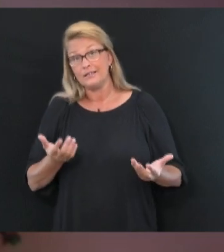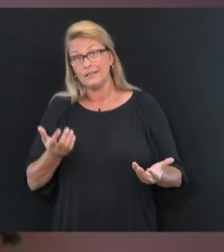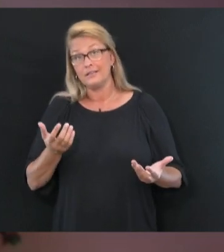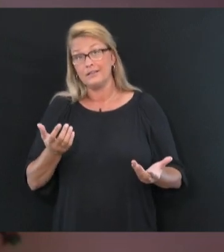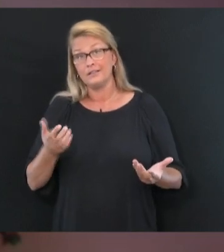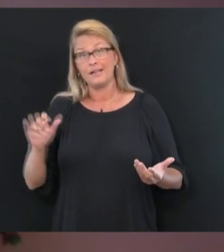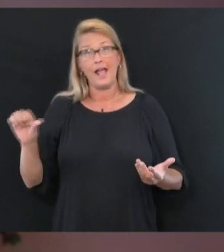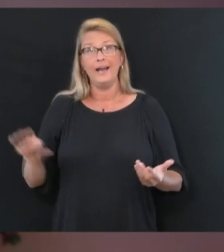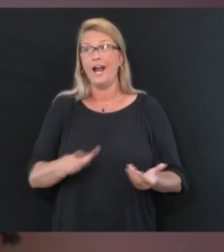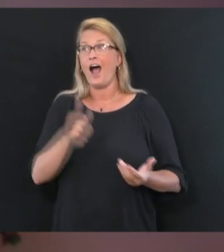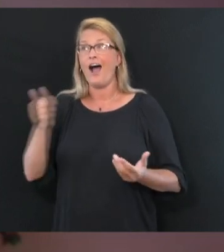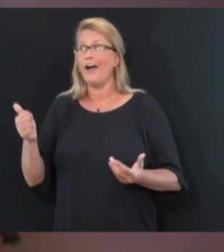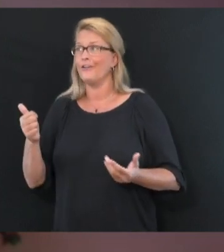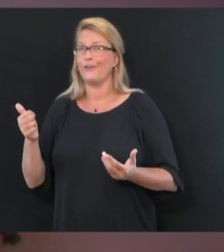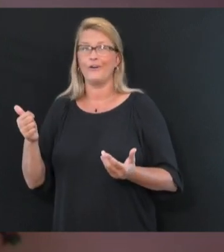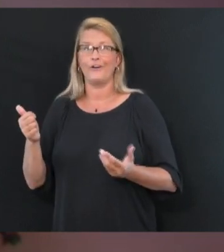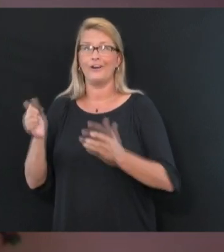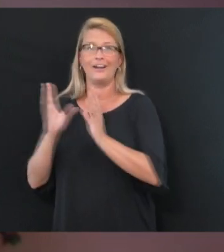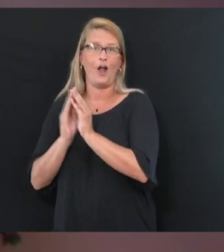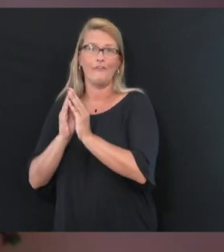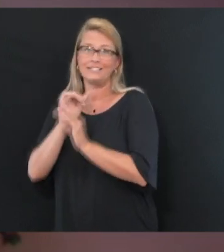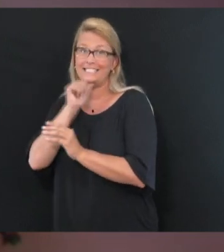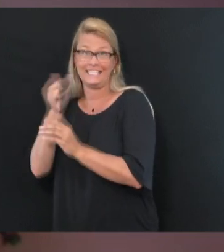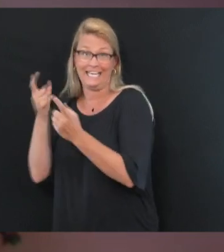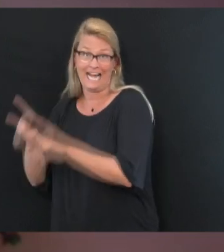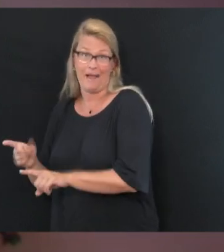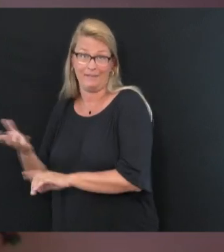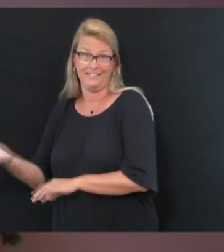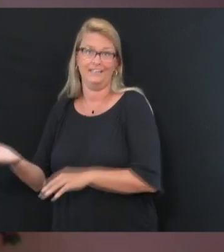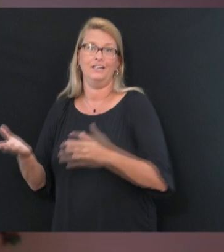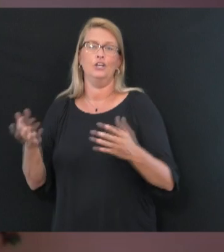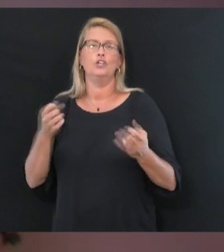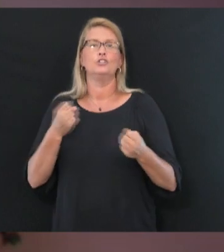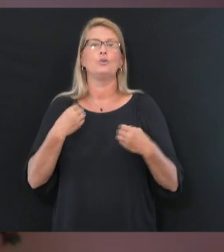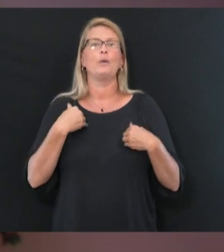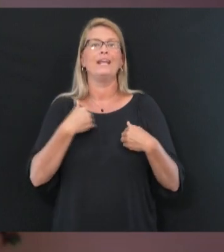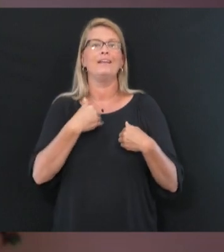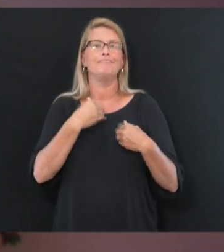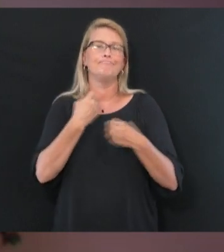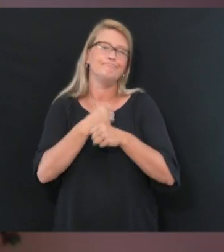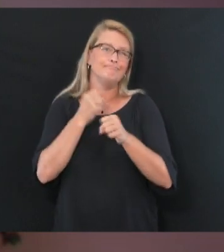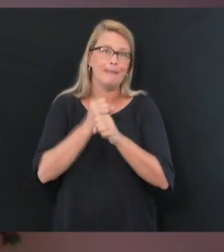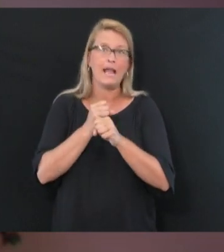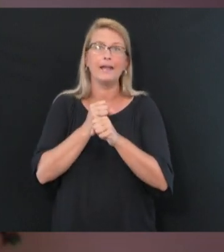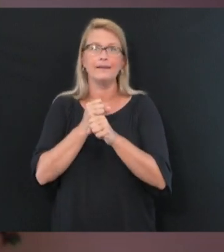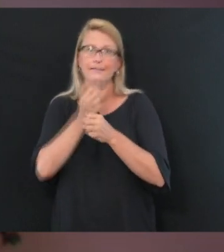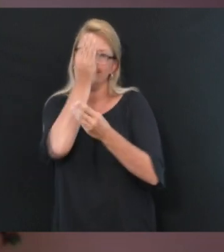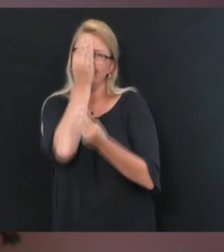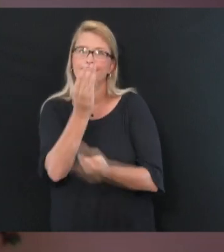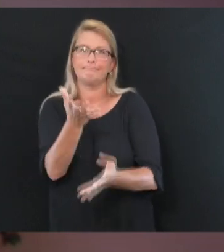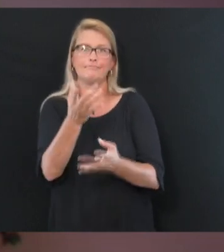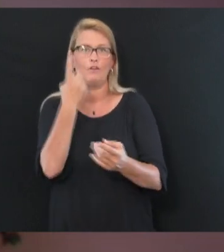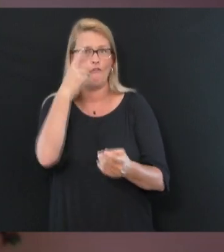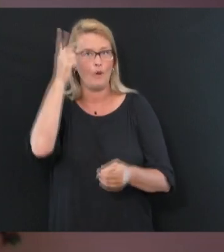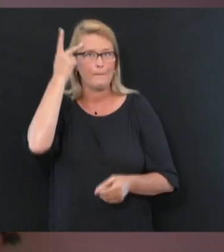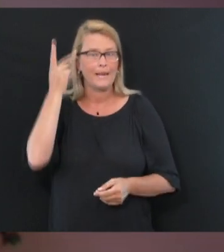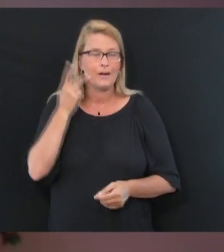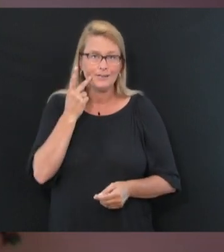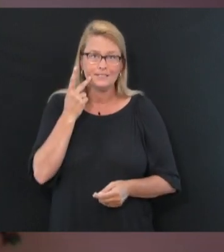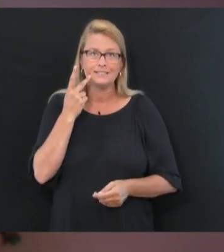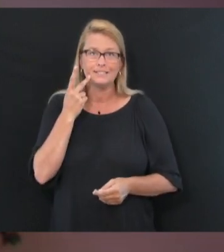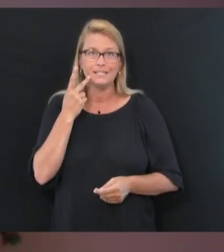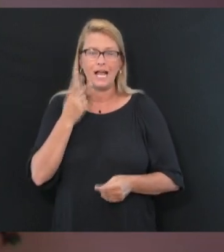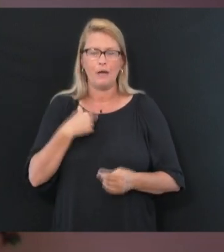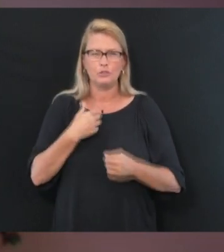other conferences did not. So as we would make advice to parents, and that's what I tried to articulate on